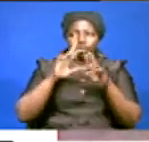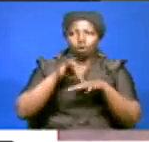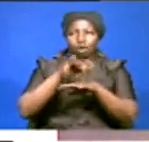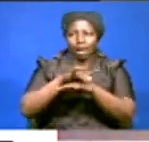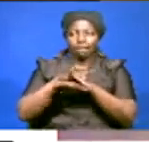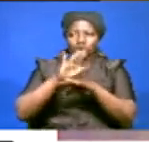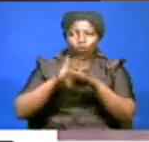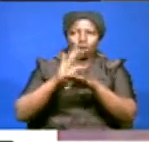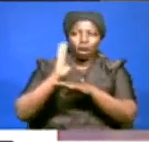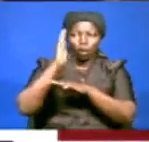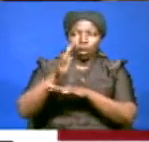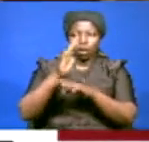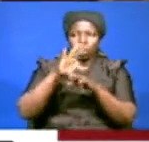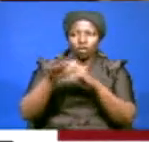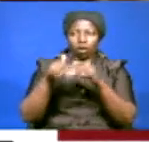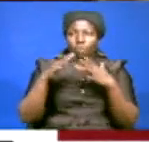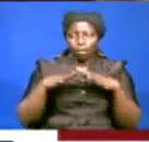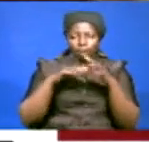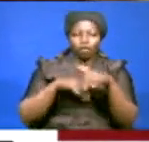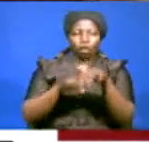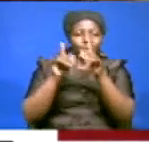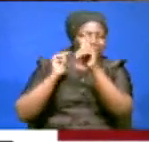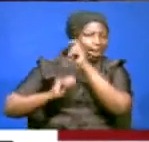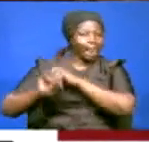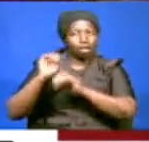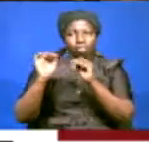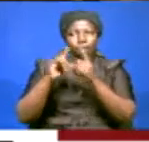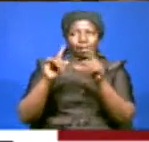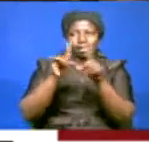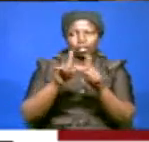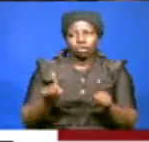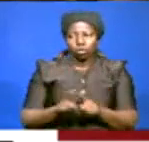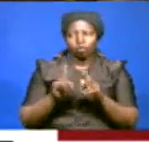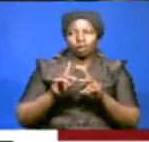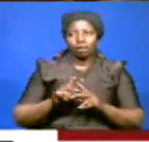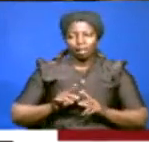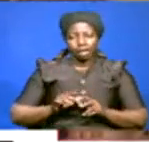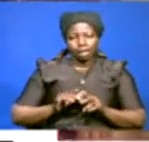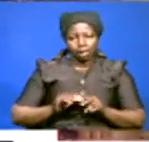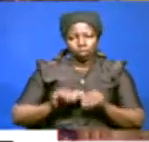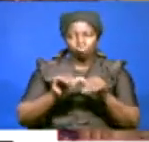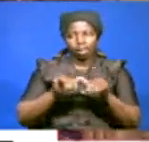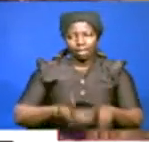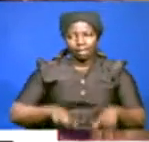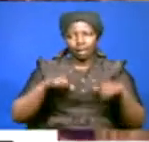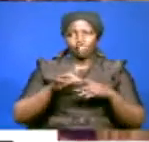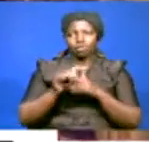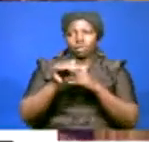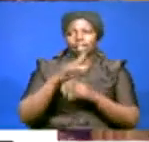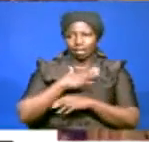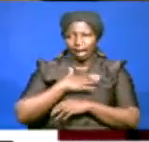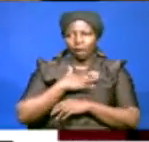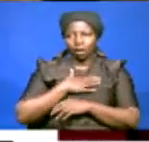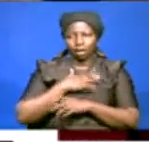in observance of tradition, but also as a lasting value to direct our lives and work. Let us look out for each